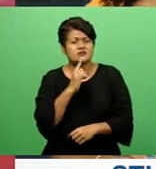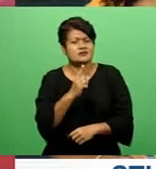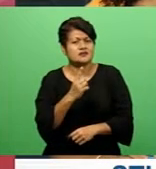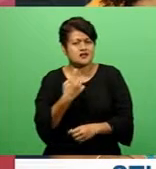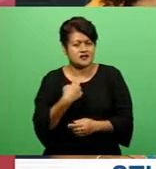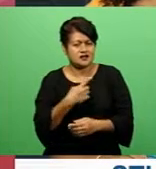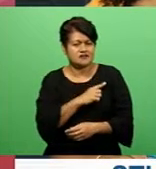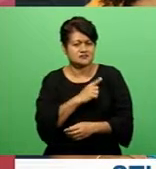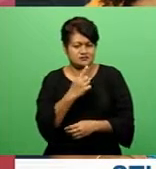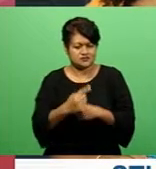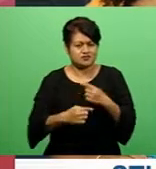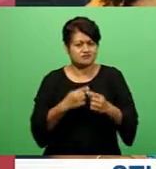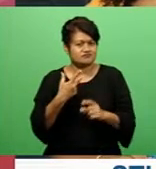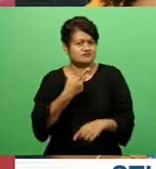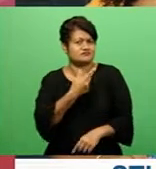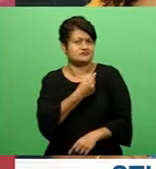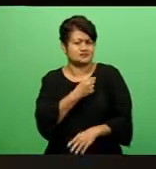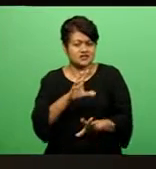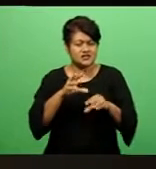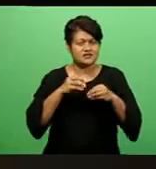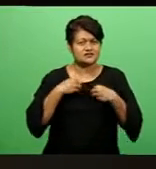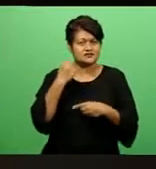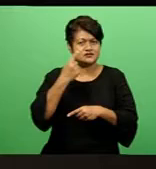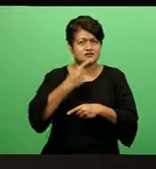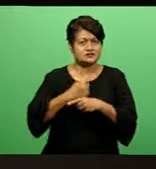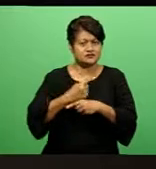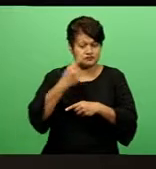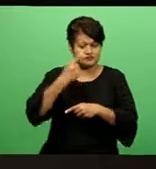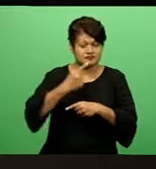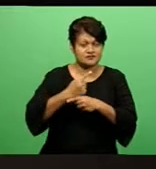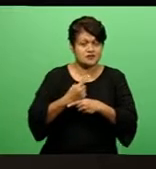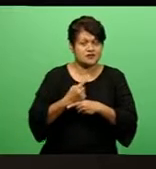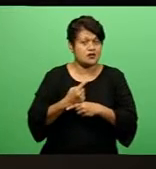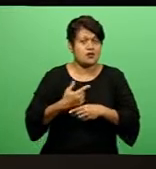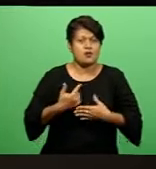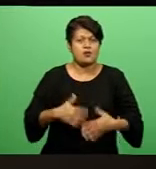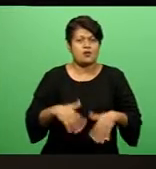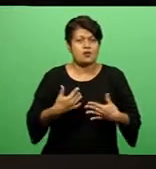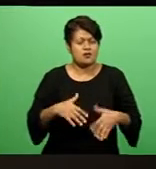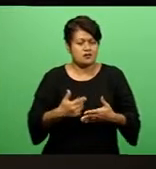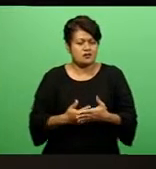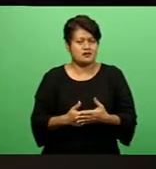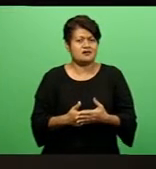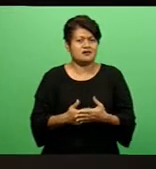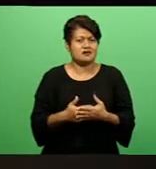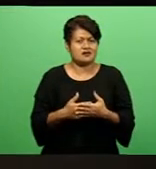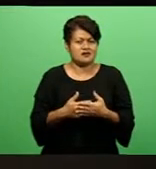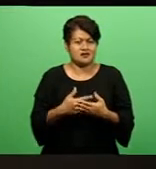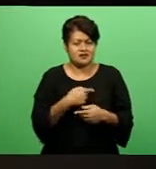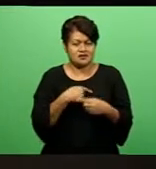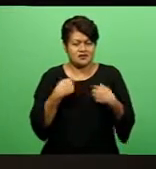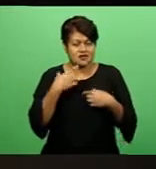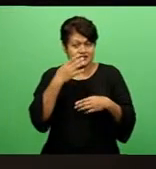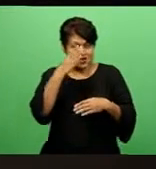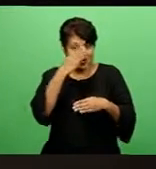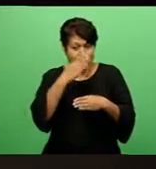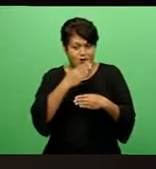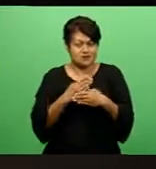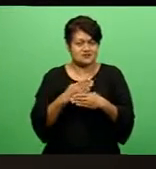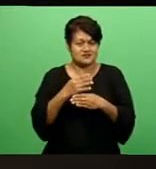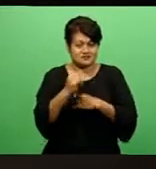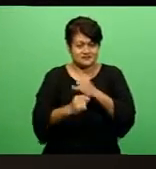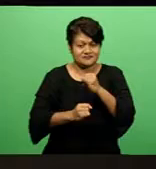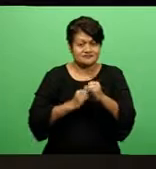will be received tonight? Tonight it's a huge step back to normality for us, with the hopes that our